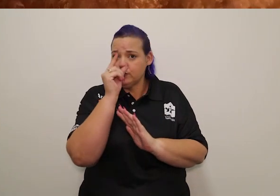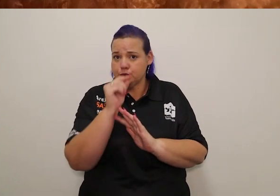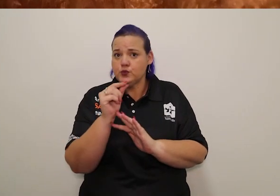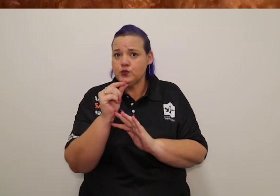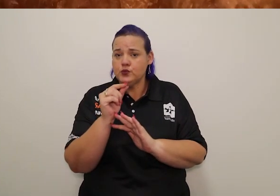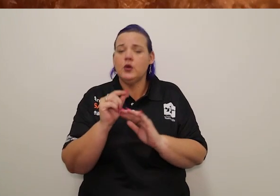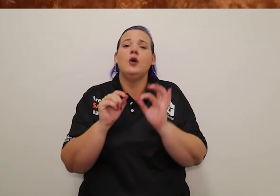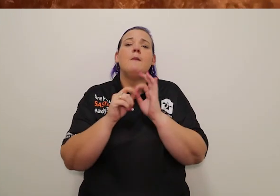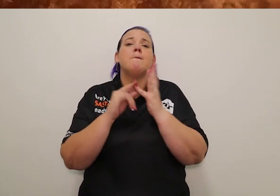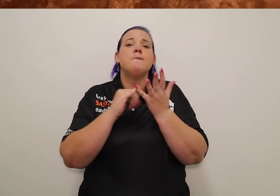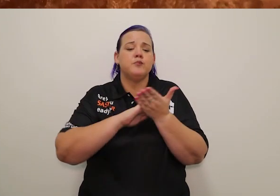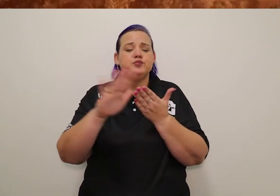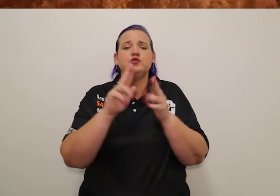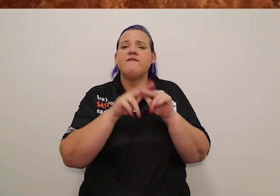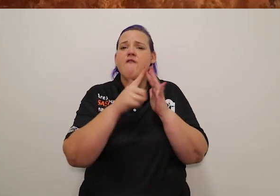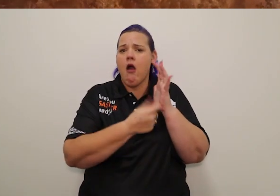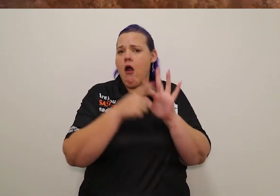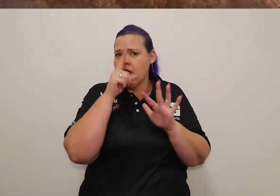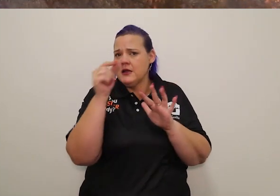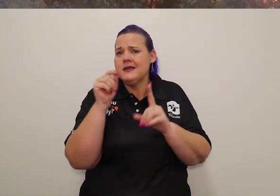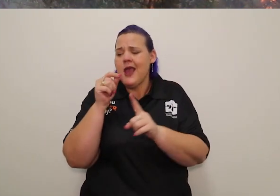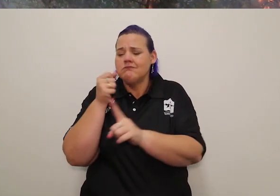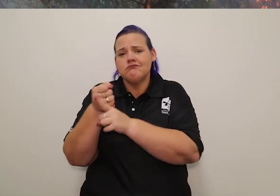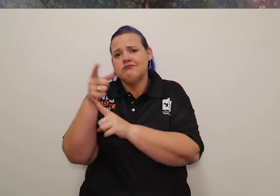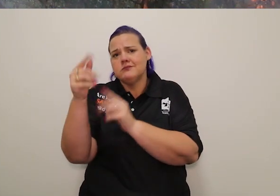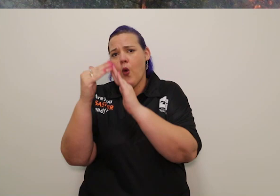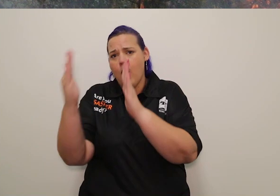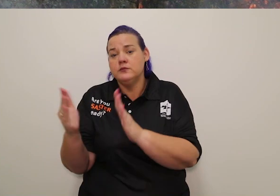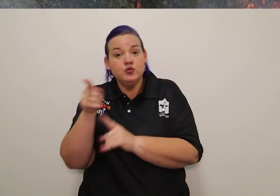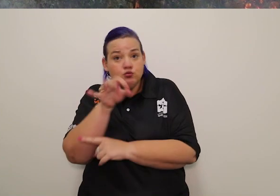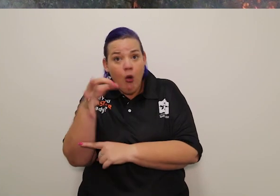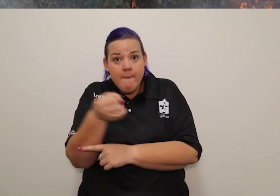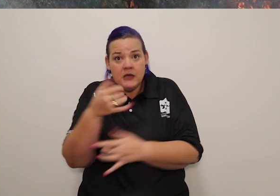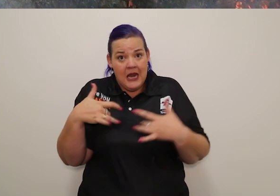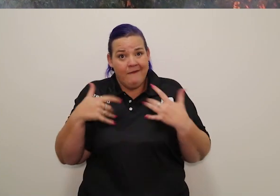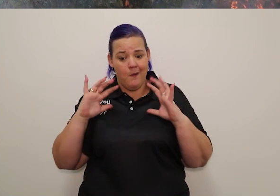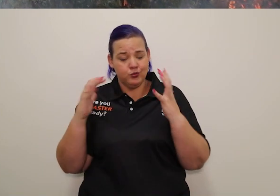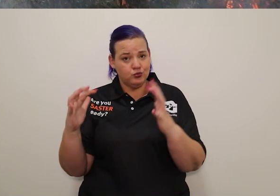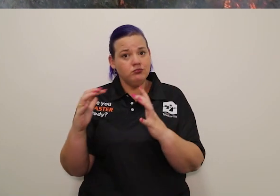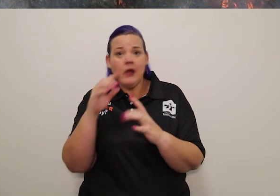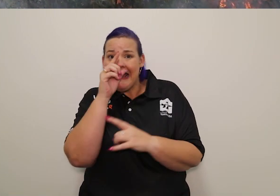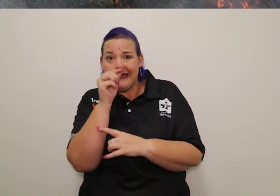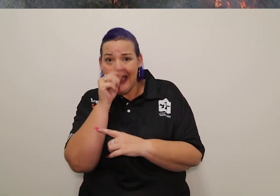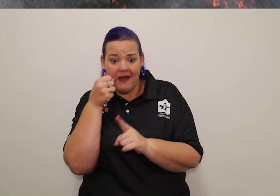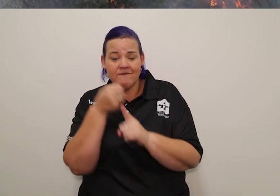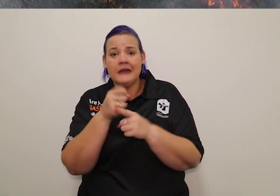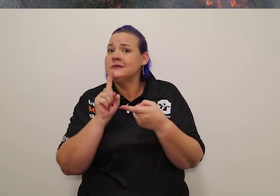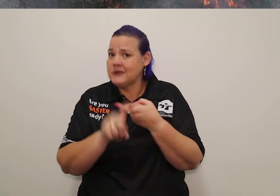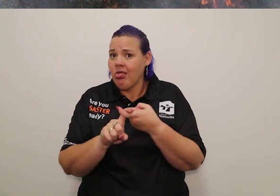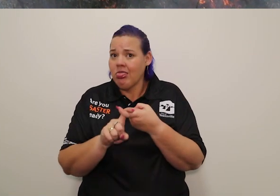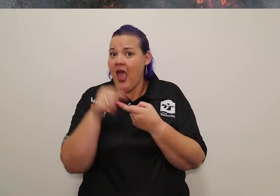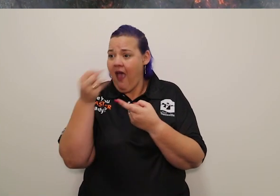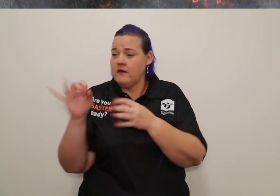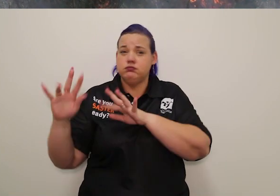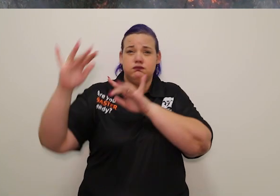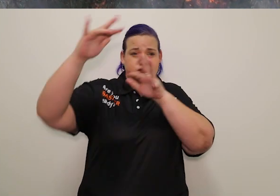put the lives and properties of Queenslanders at risk. You don't have to live in the bush to be threatened by bushfire, just close enough to be affected by